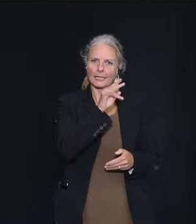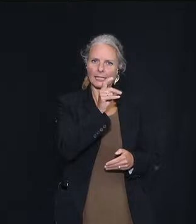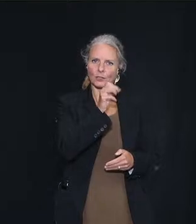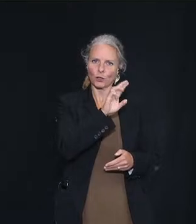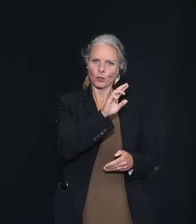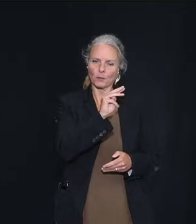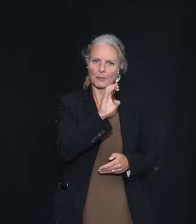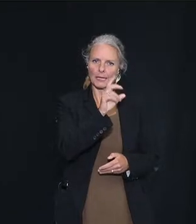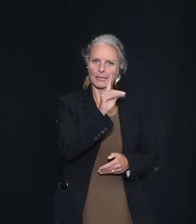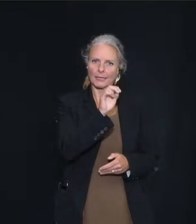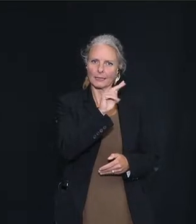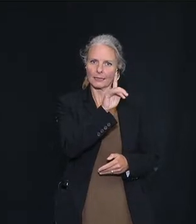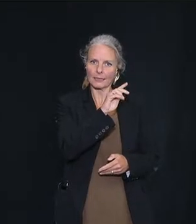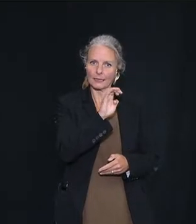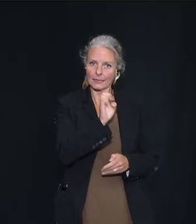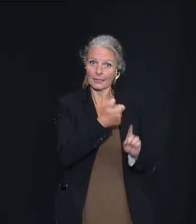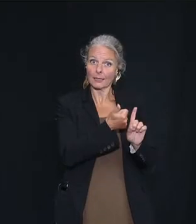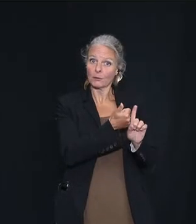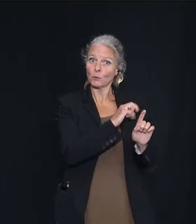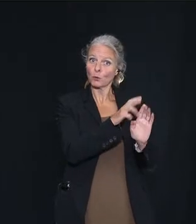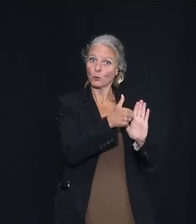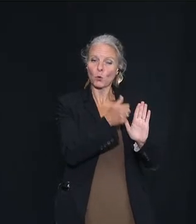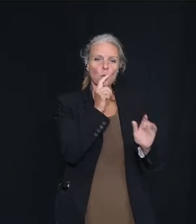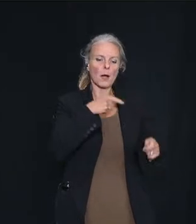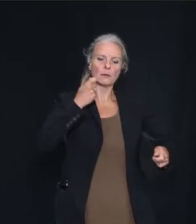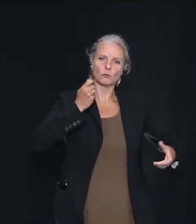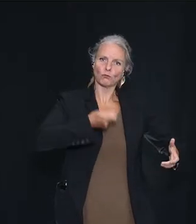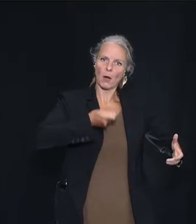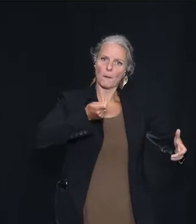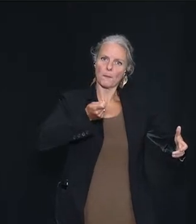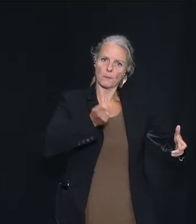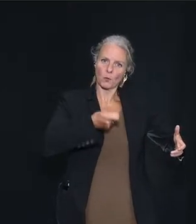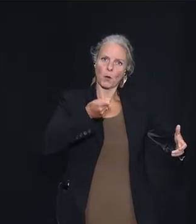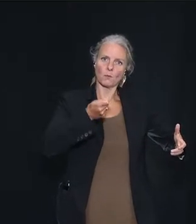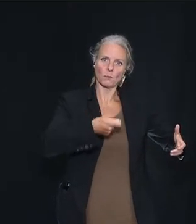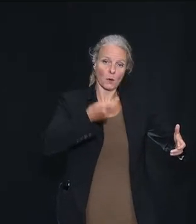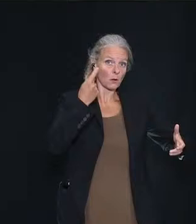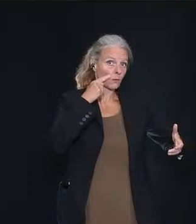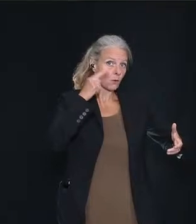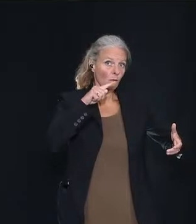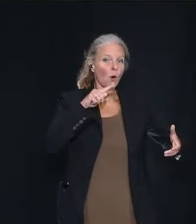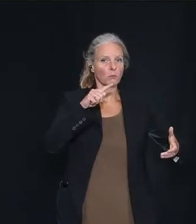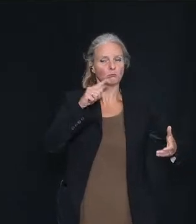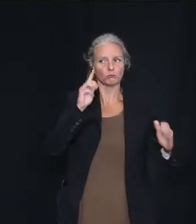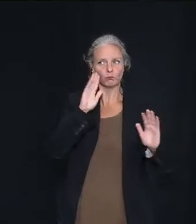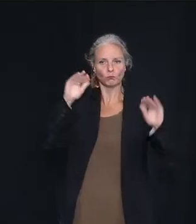drum for the arrival of His Holiness and Her Excellency. Thank you, everyone.